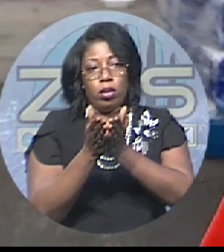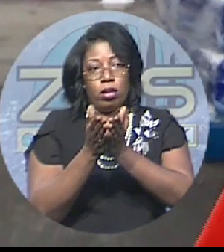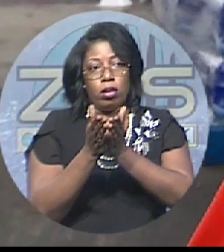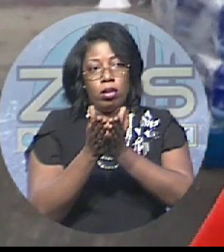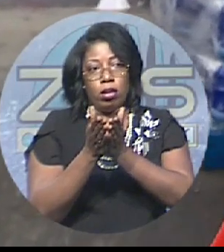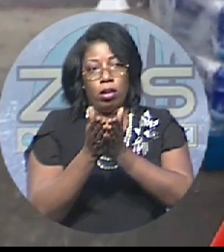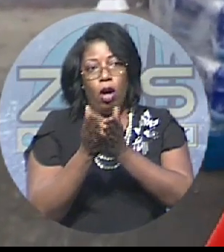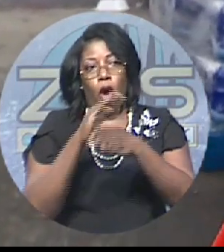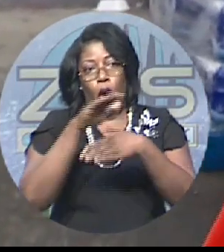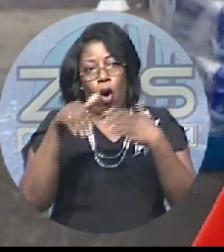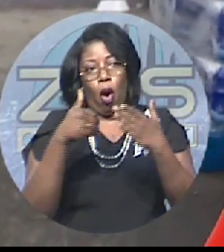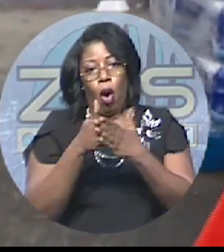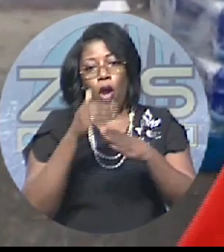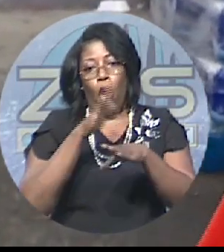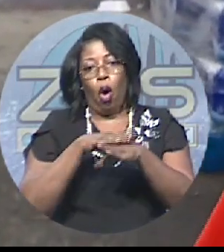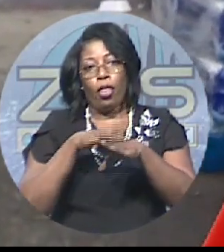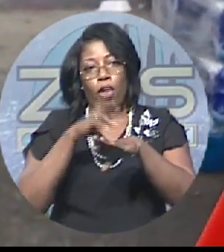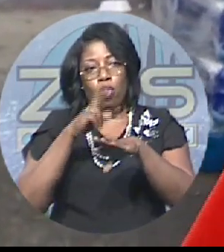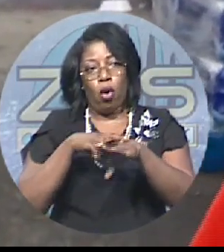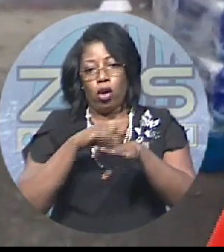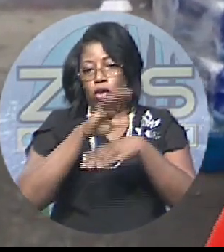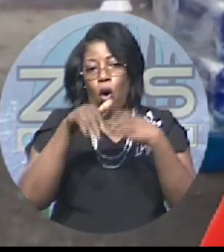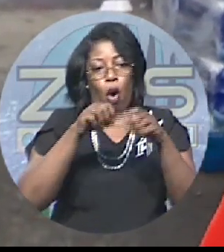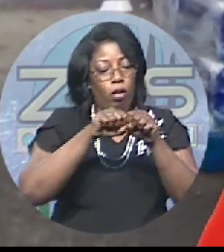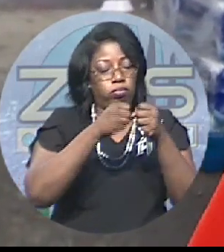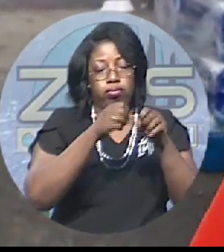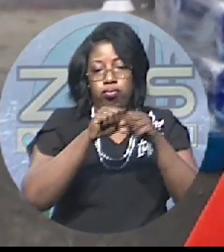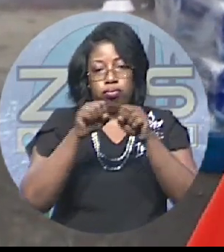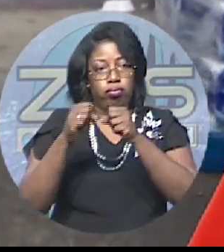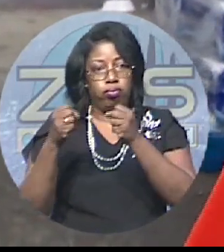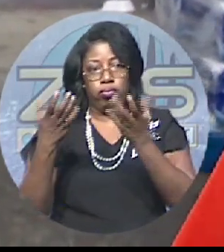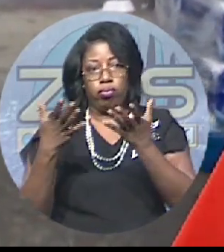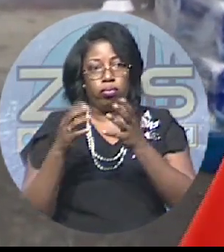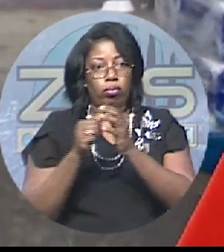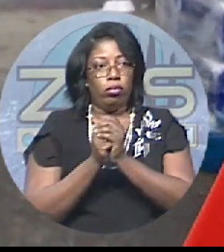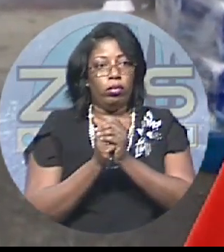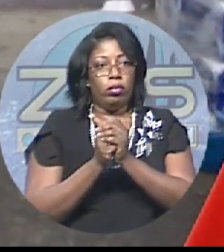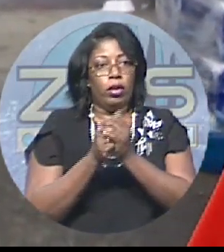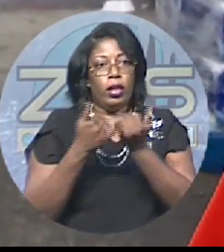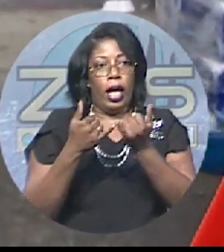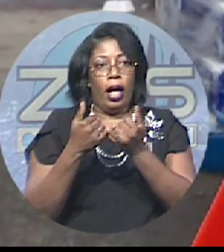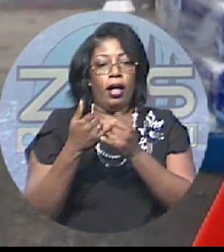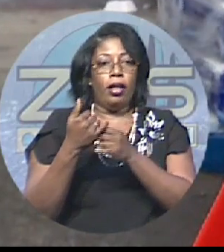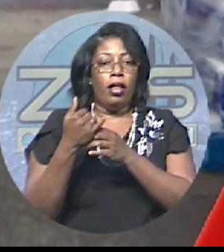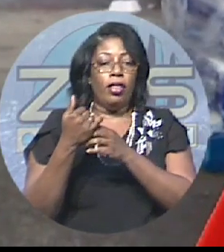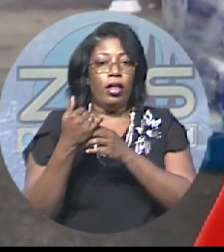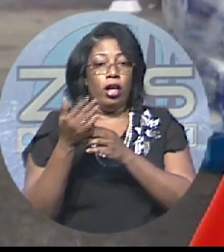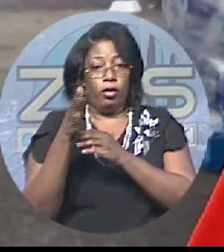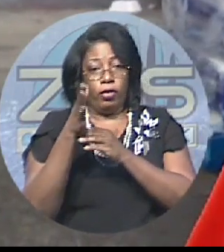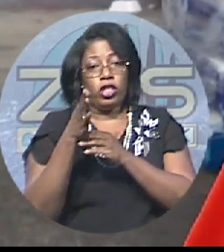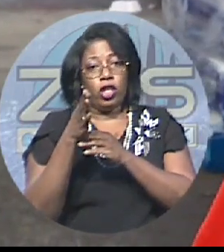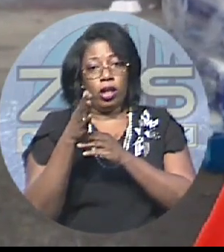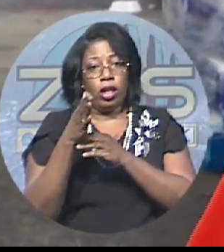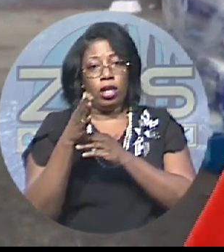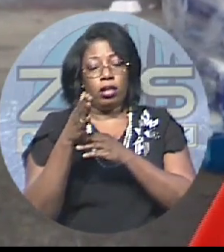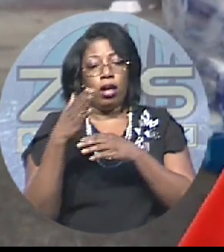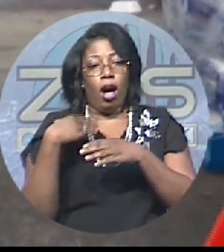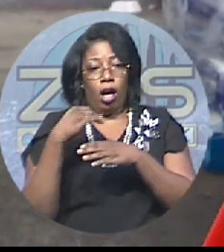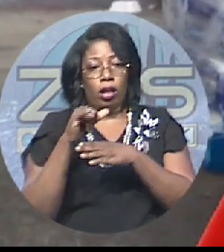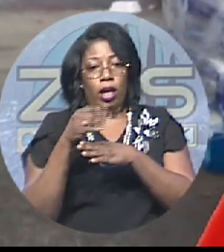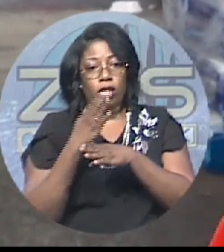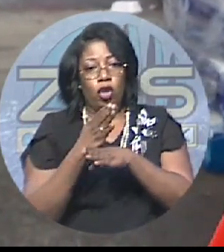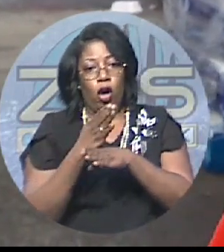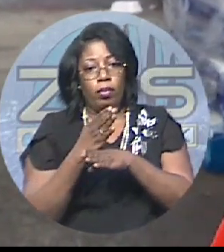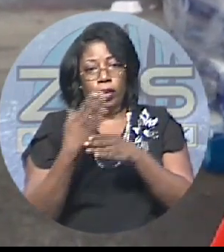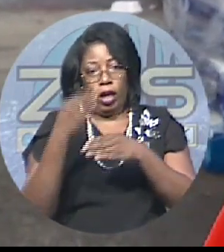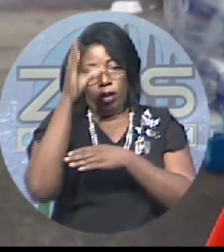August and September, all of them up on the rocks, everything break up. So, and the fishing was the backbone of Long Island. Now, the guys who have no